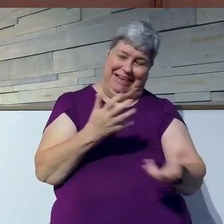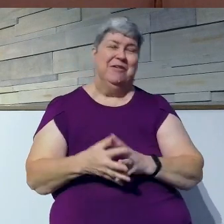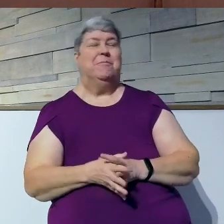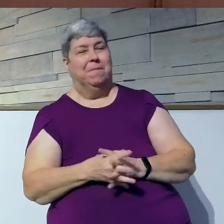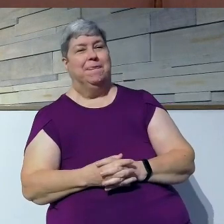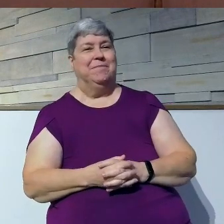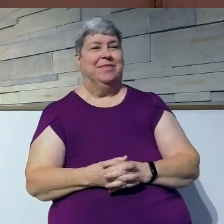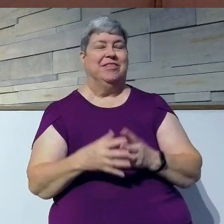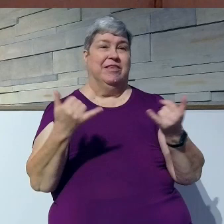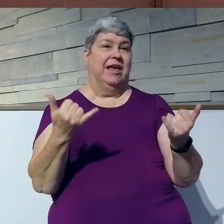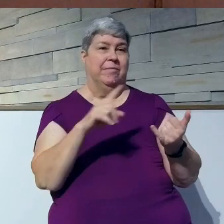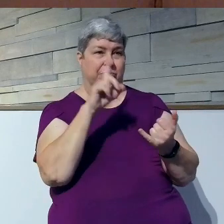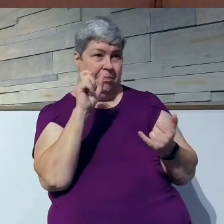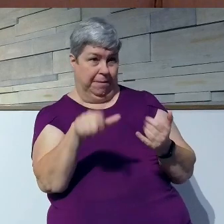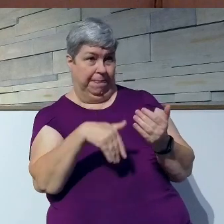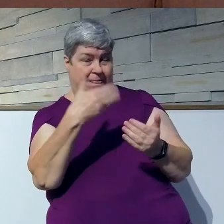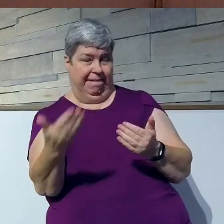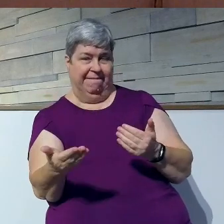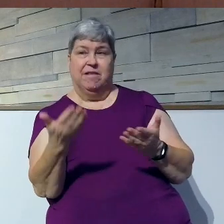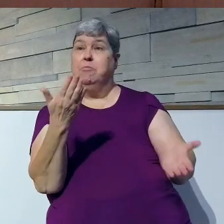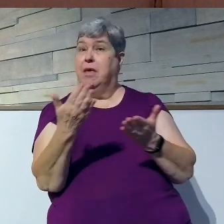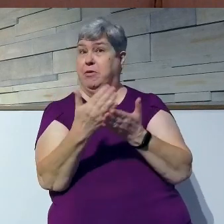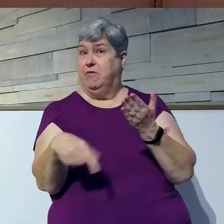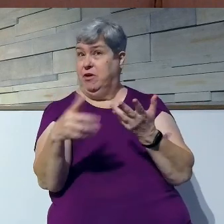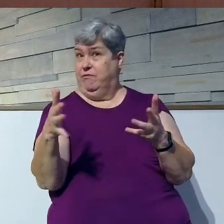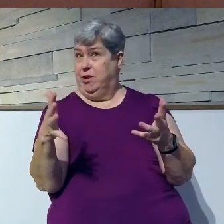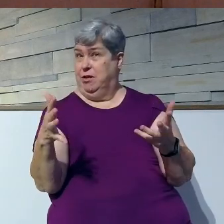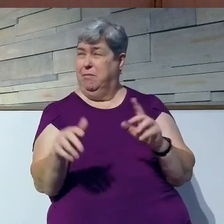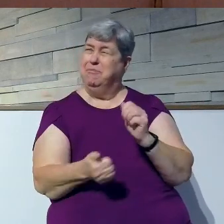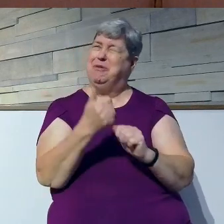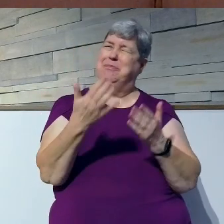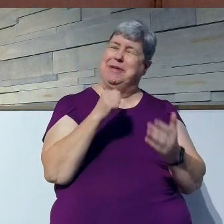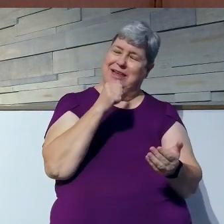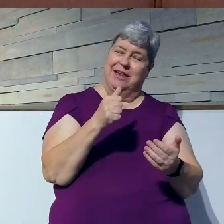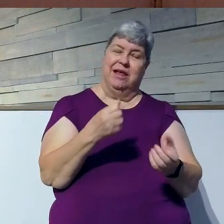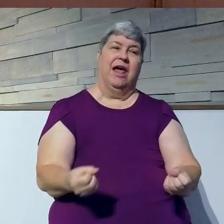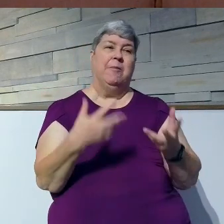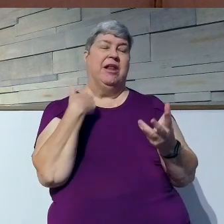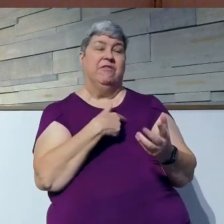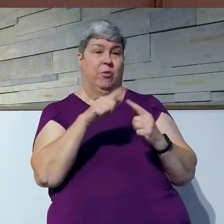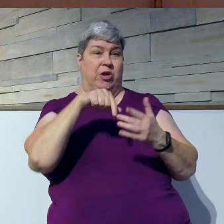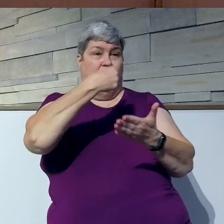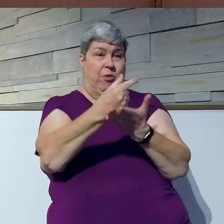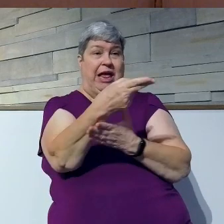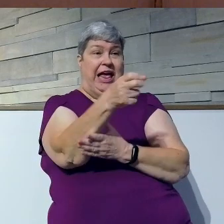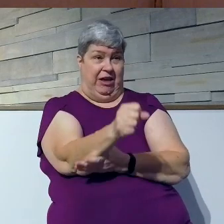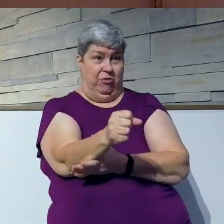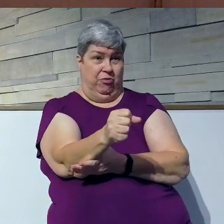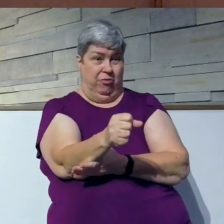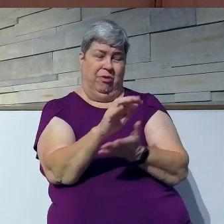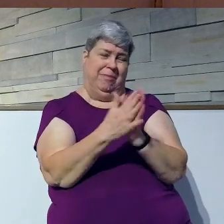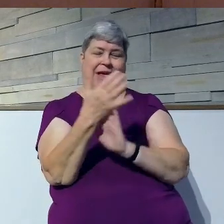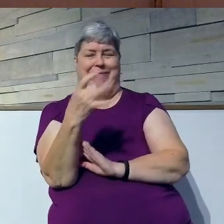works. Now, let me ask this next question. Some of you may have done this, but I imagine most of us didn't. How many of us, when you graduated high school or when you